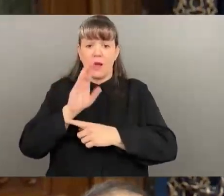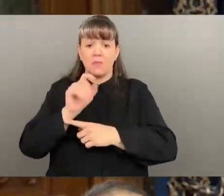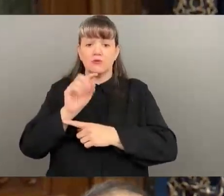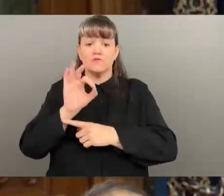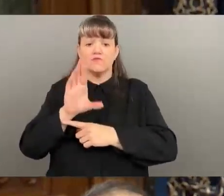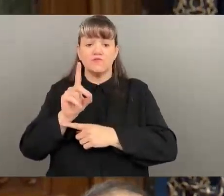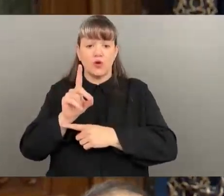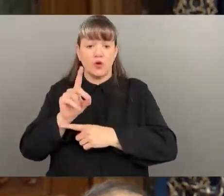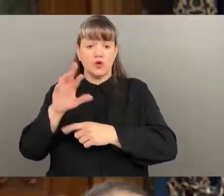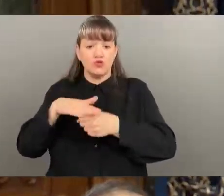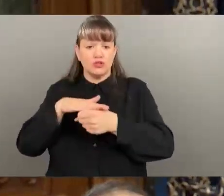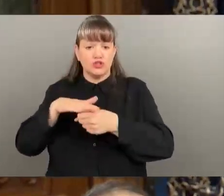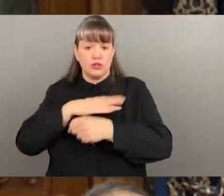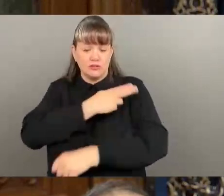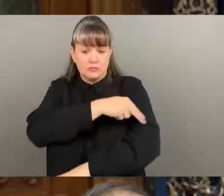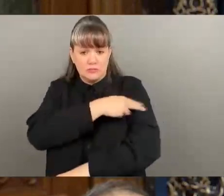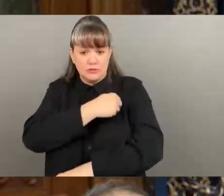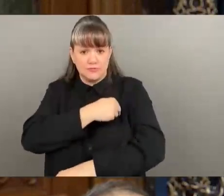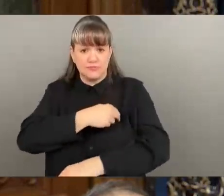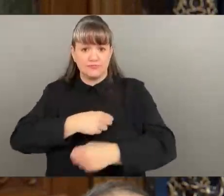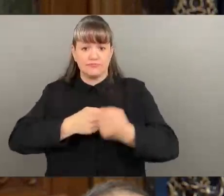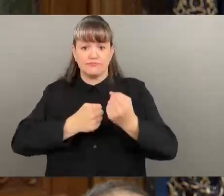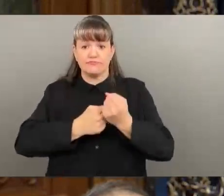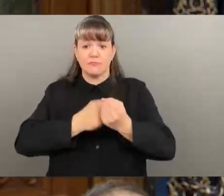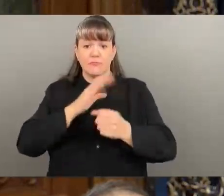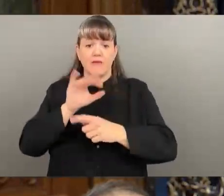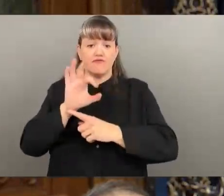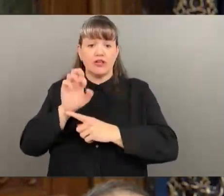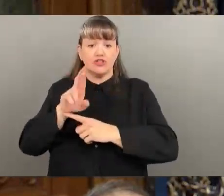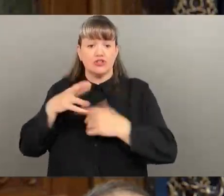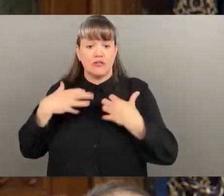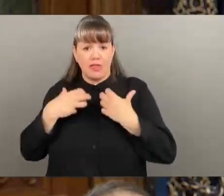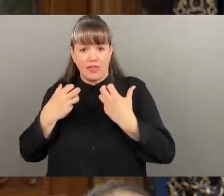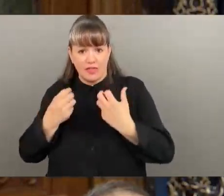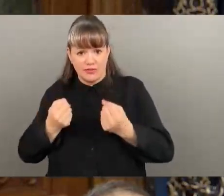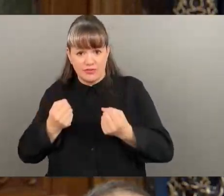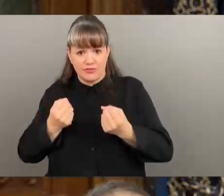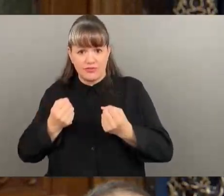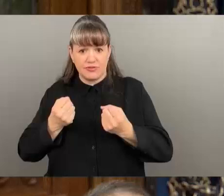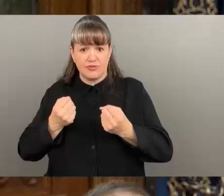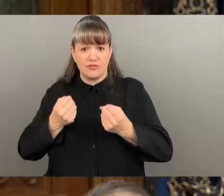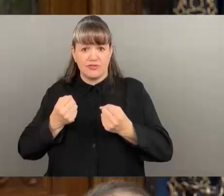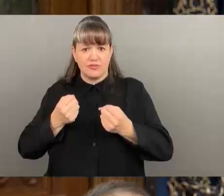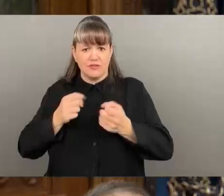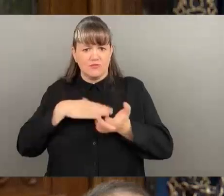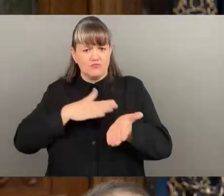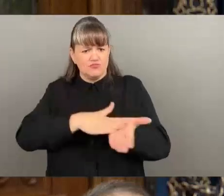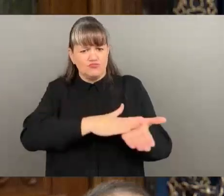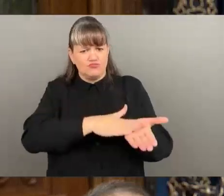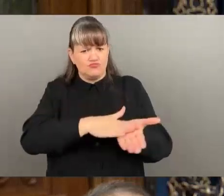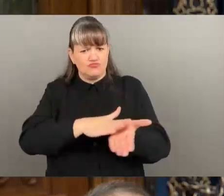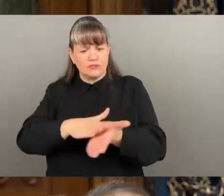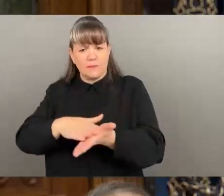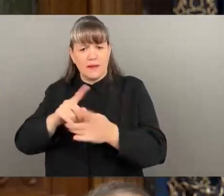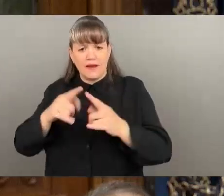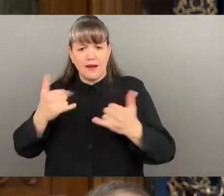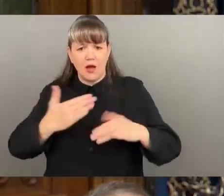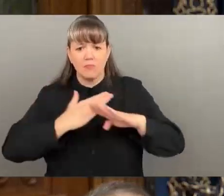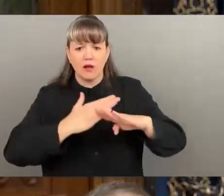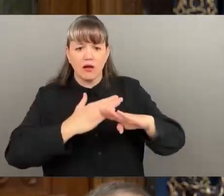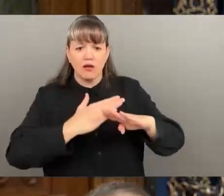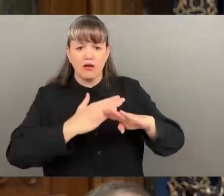her training due to bureaucratic contradictions between licensing and residency